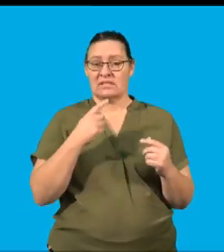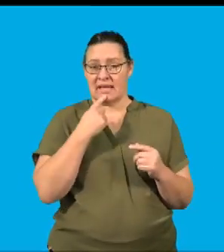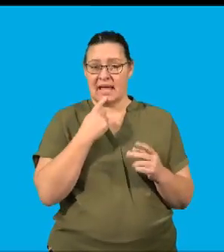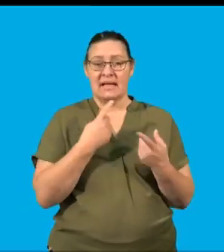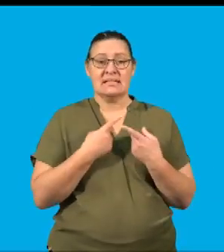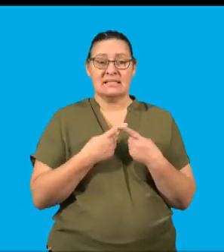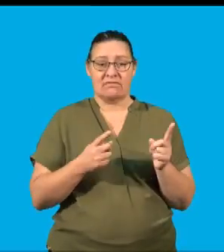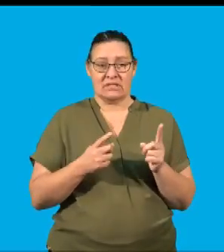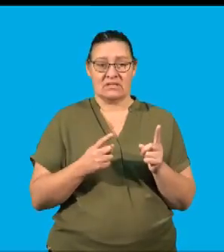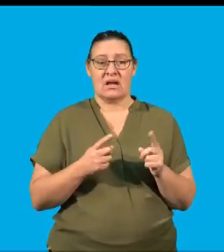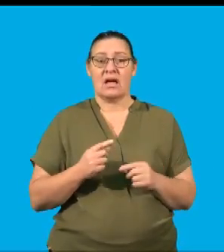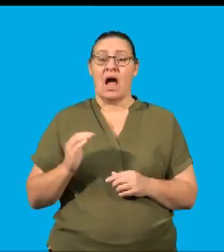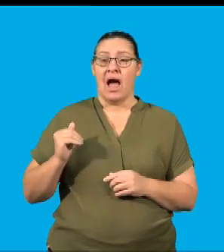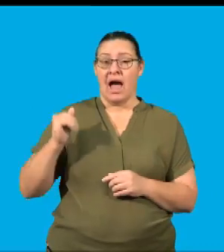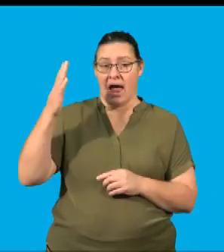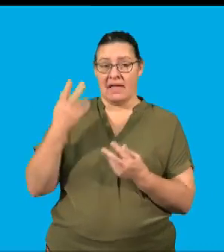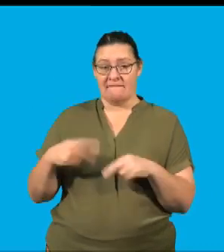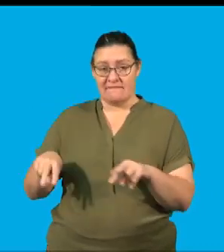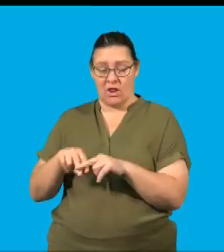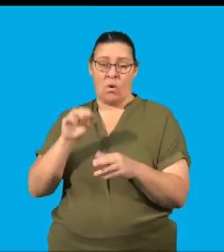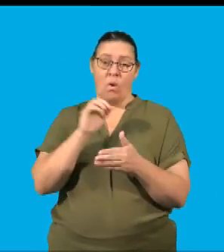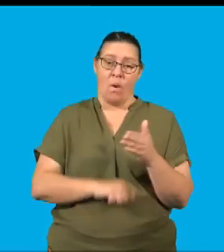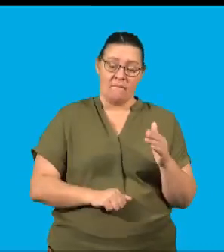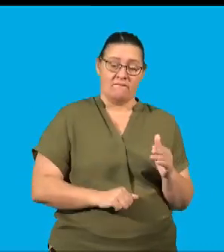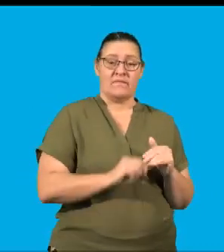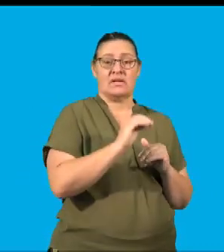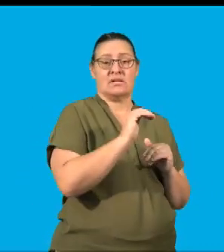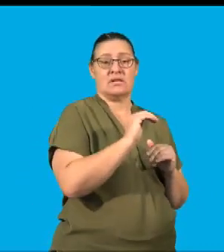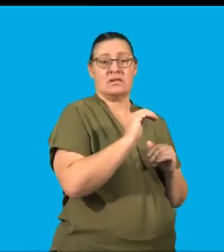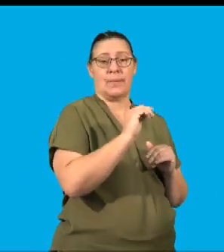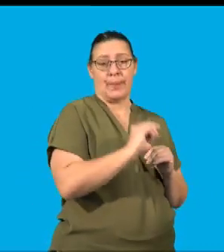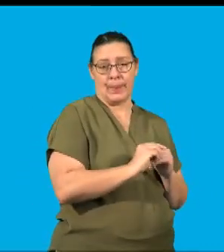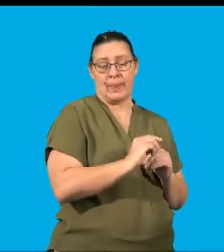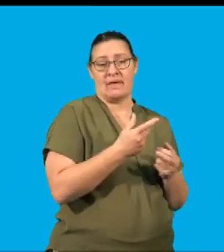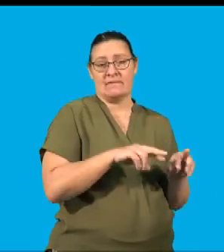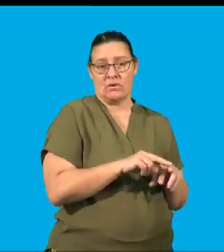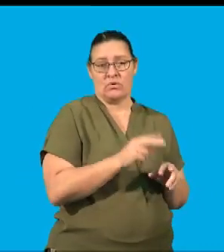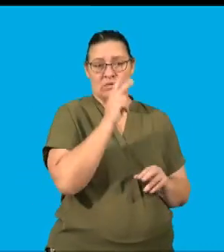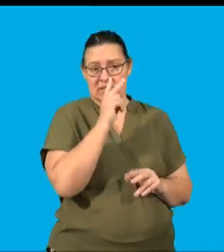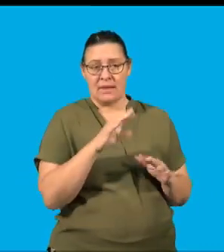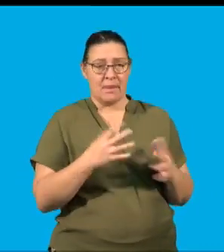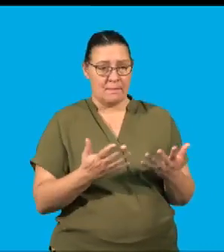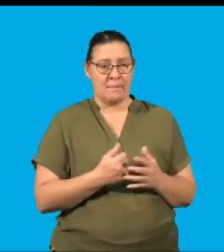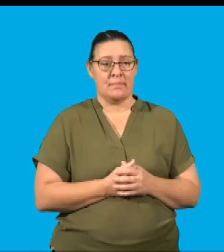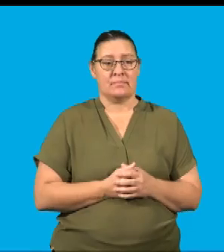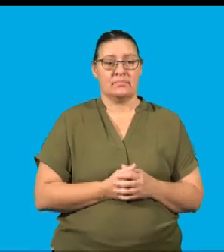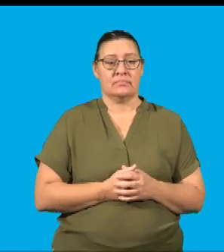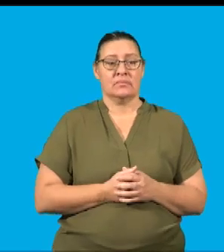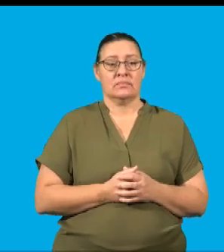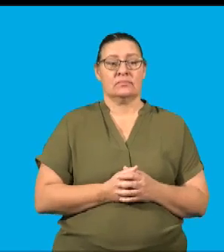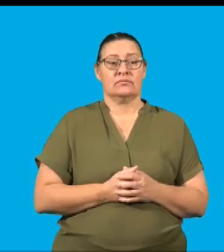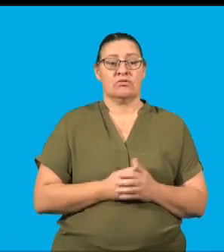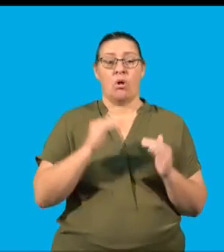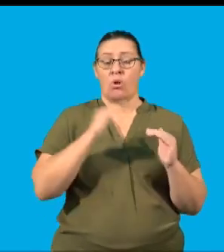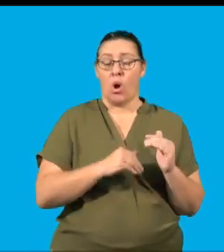the difference. You subtract the highest value from the smallest value. So let's see how you will tackle this one. So the